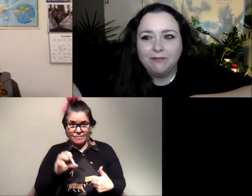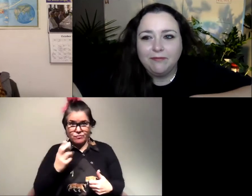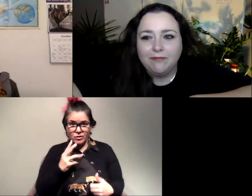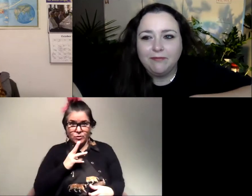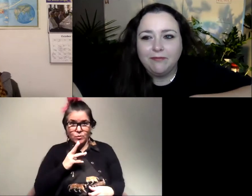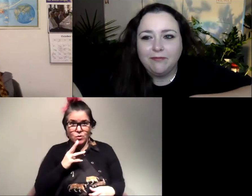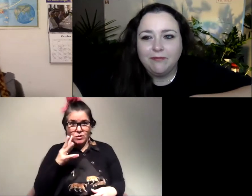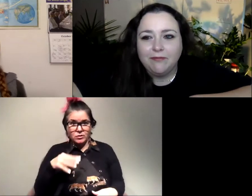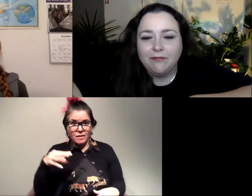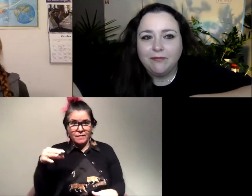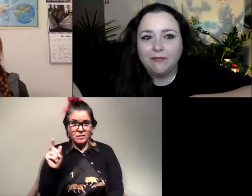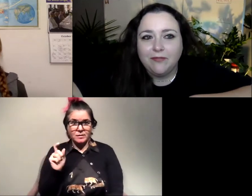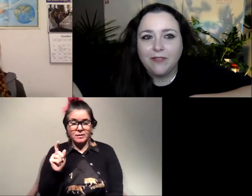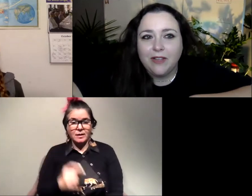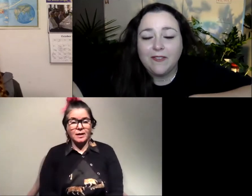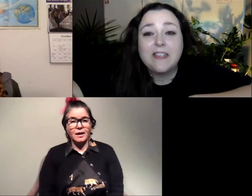Oh, this is another.